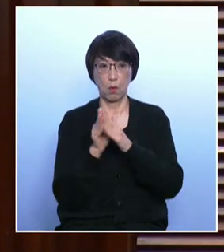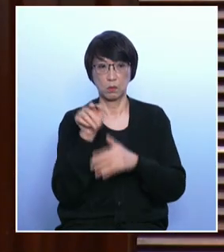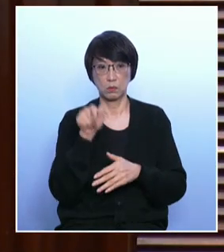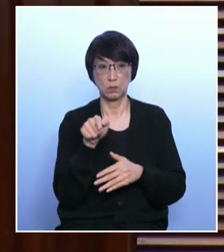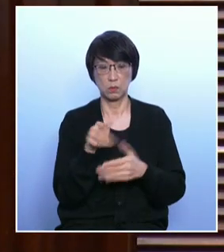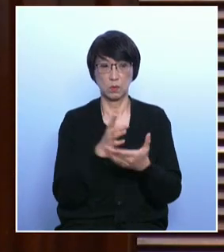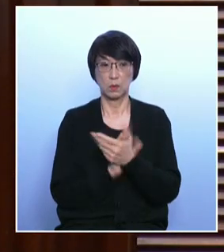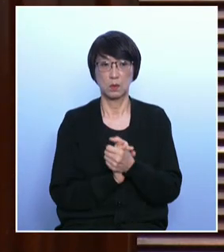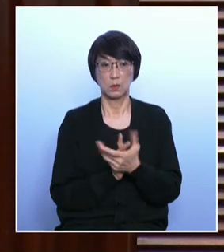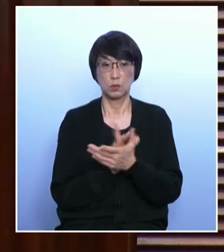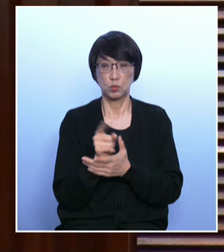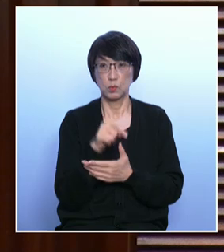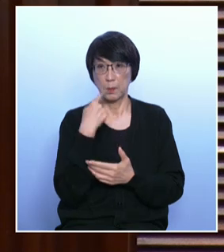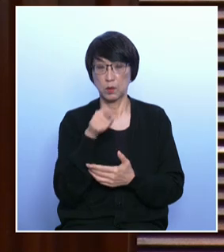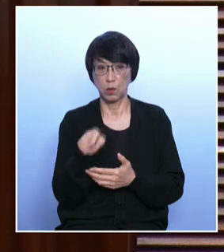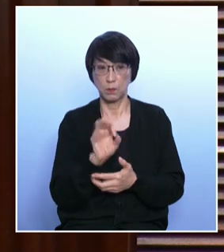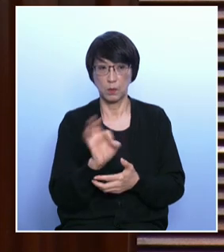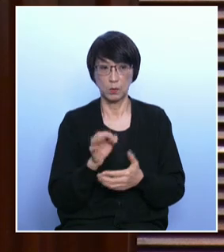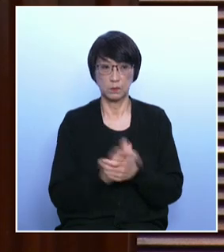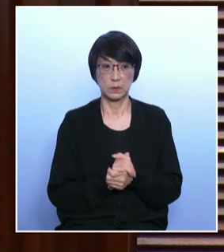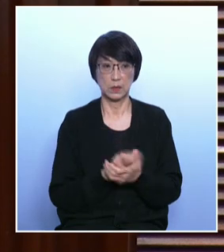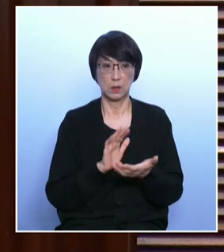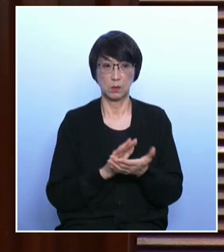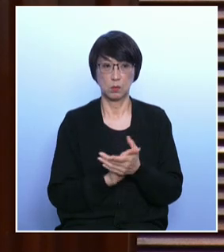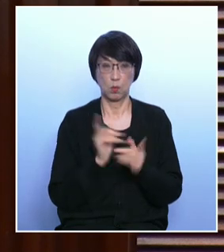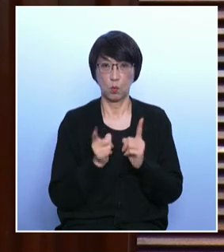for other types of vaccines?